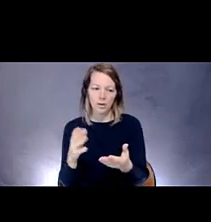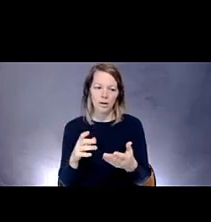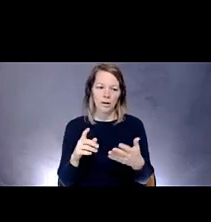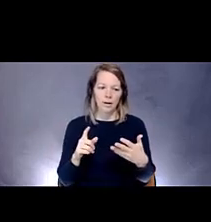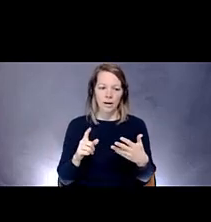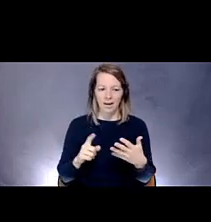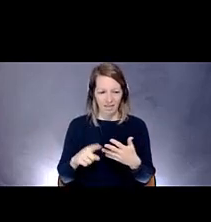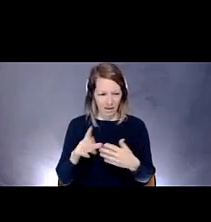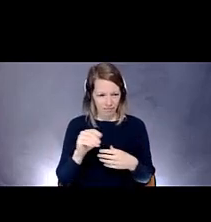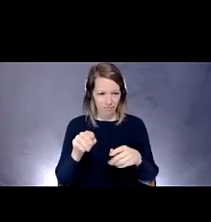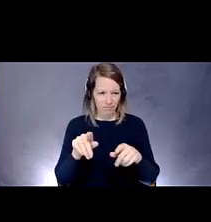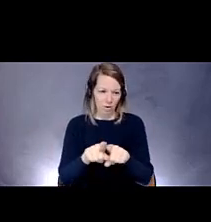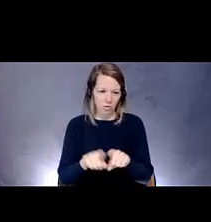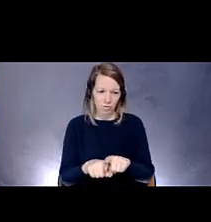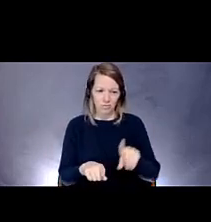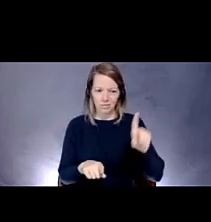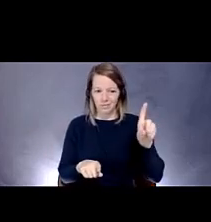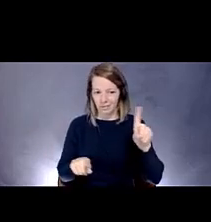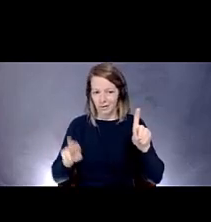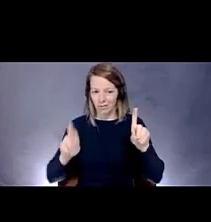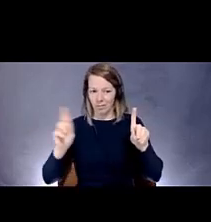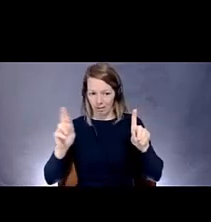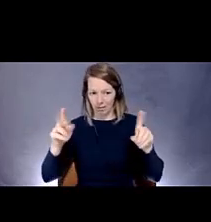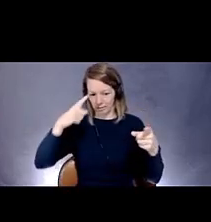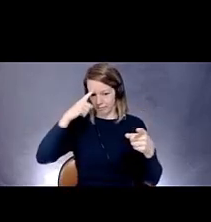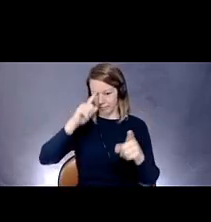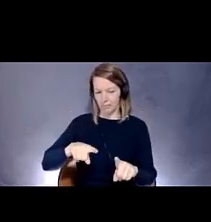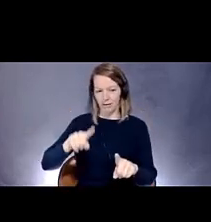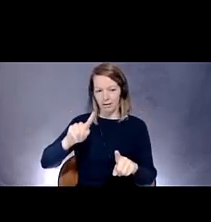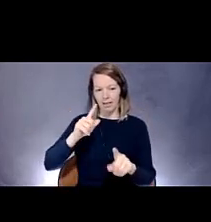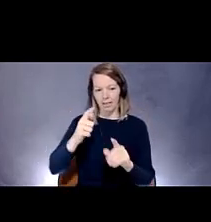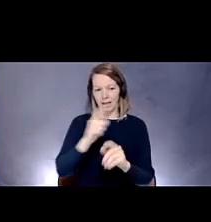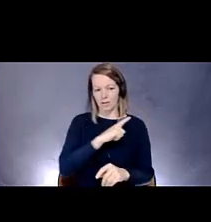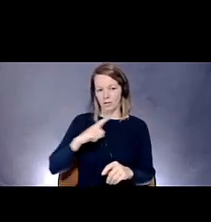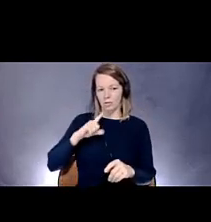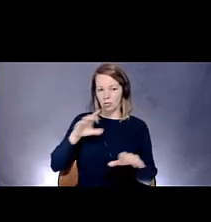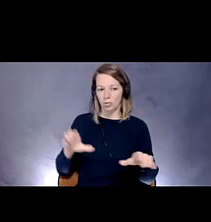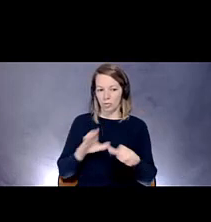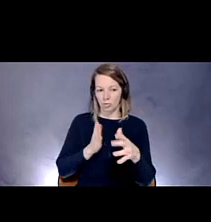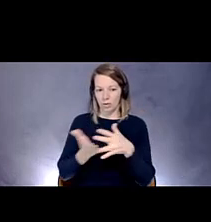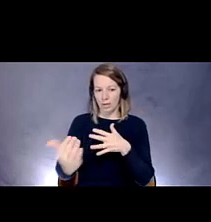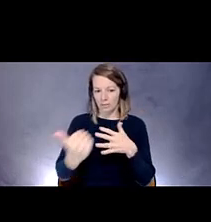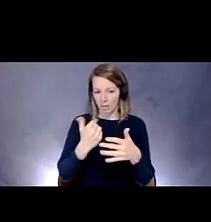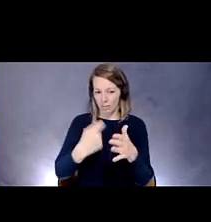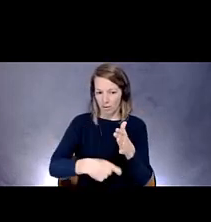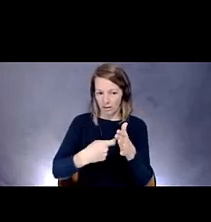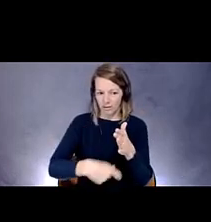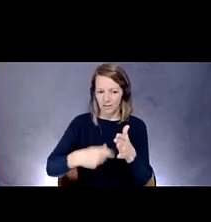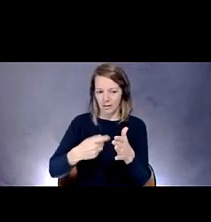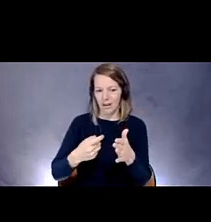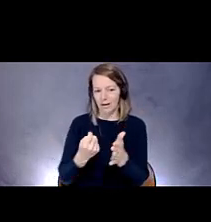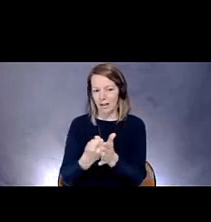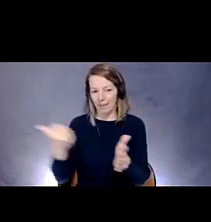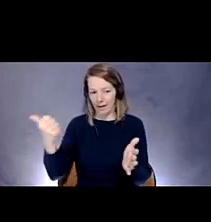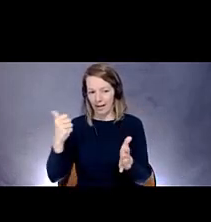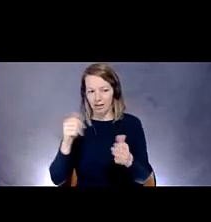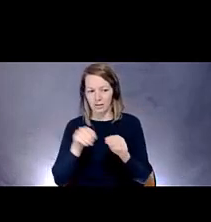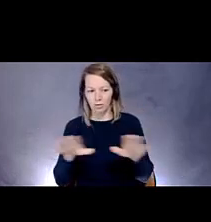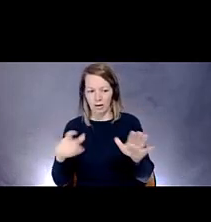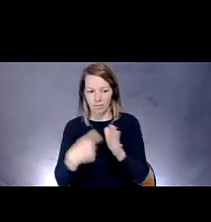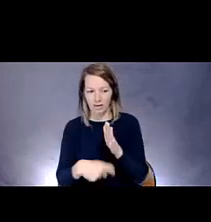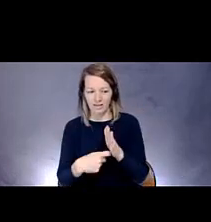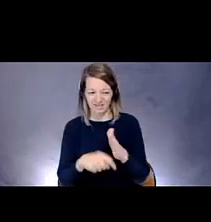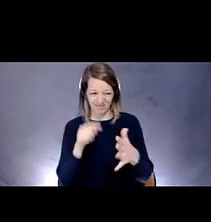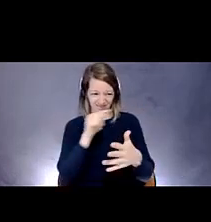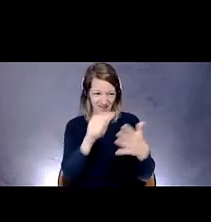is bipartisan legislation to do transparent pricing and eliminate spread pricing. Exactly the